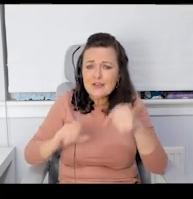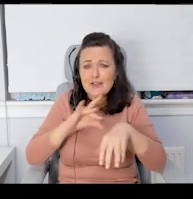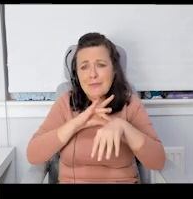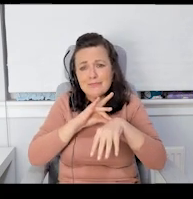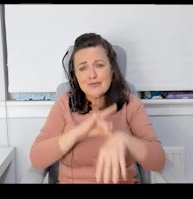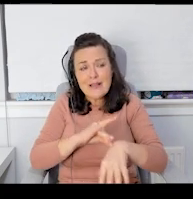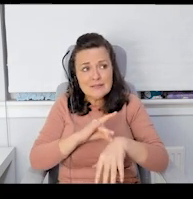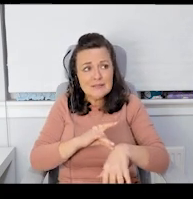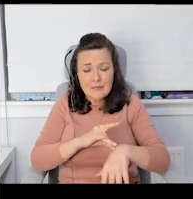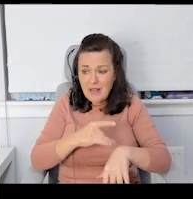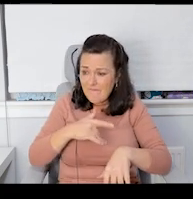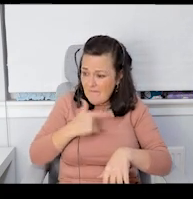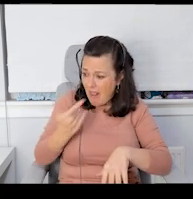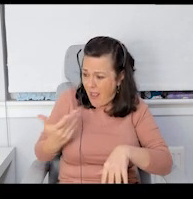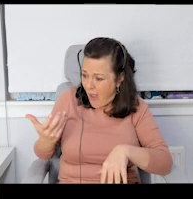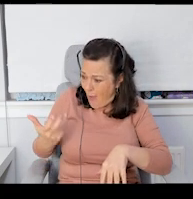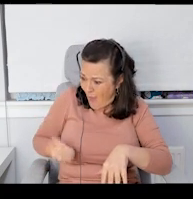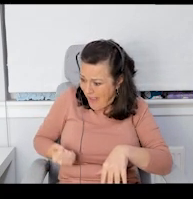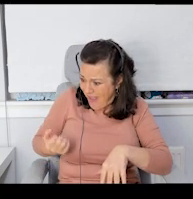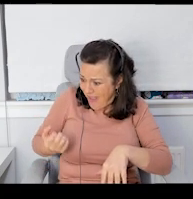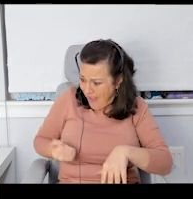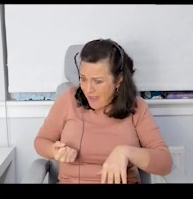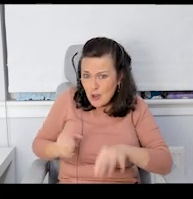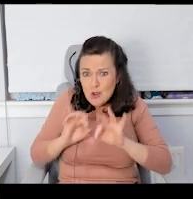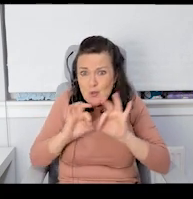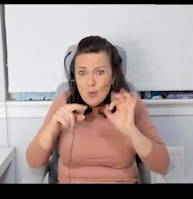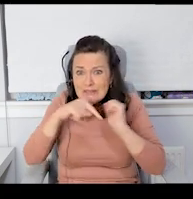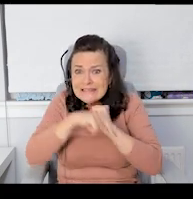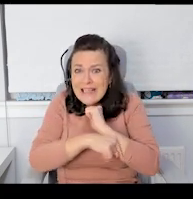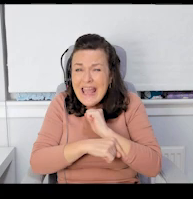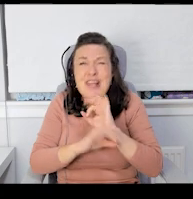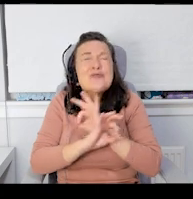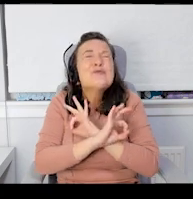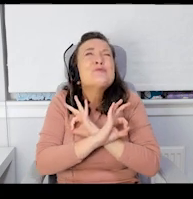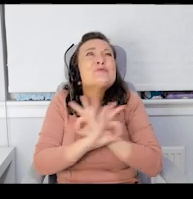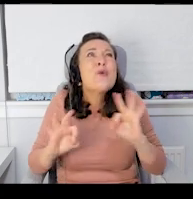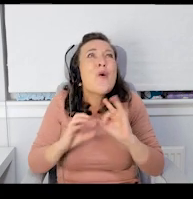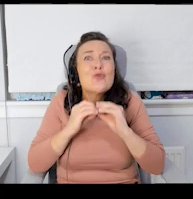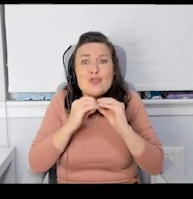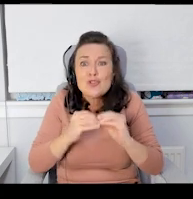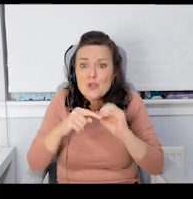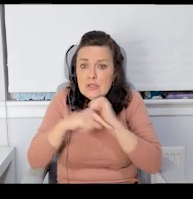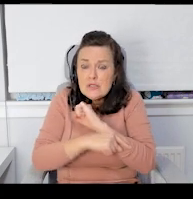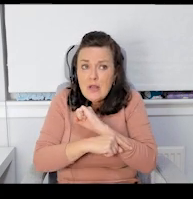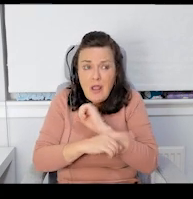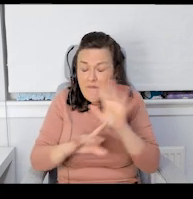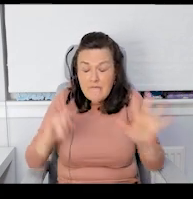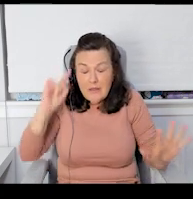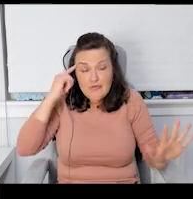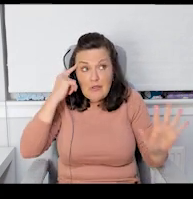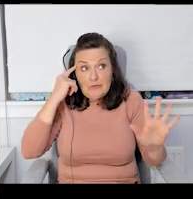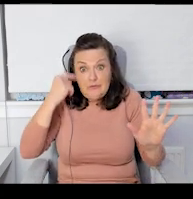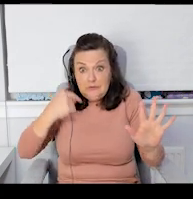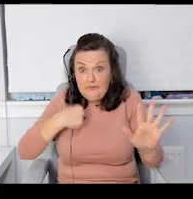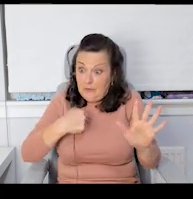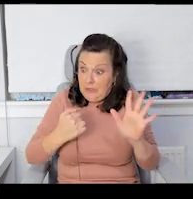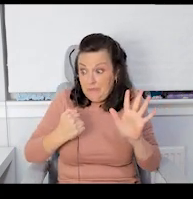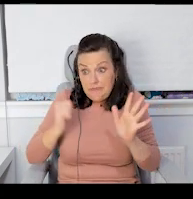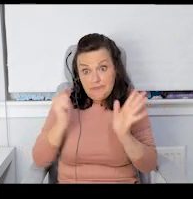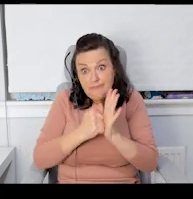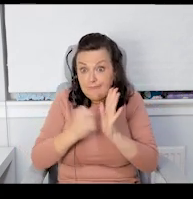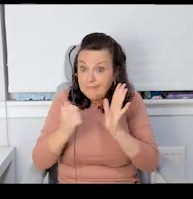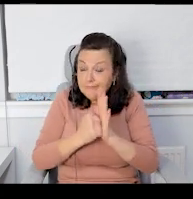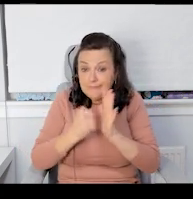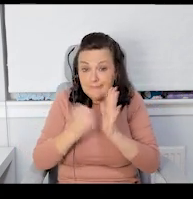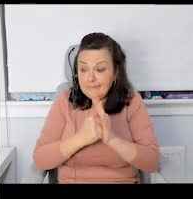degree. There's no student debt. I feel like people don't talk about that enough. No student debt. But it's crazy. But honestly, the main